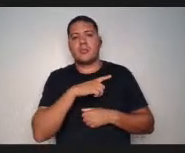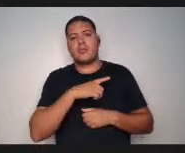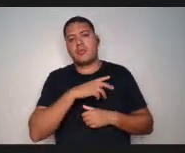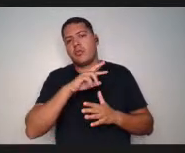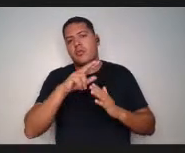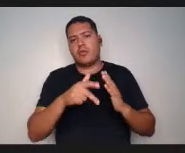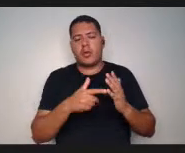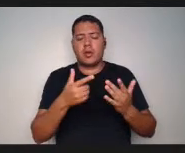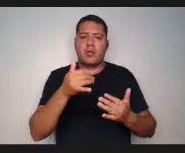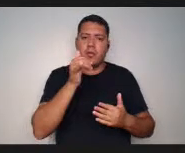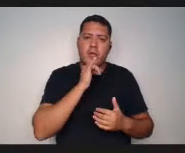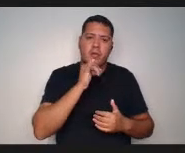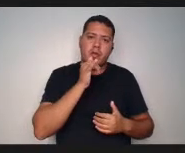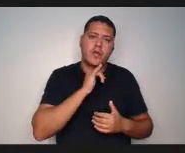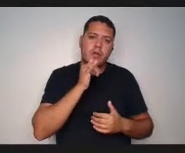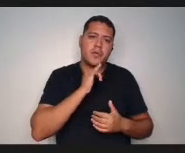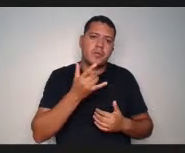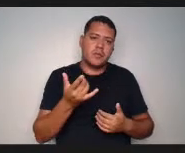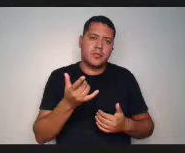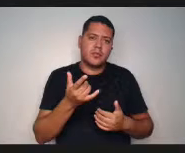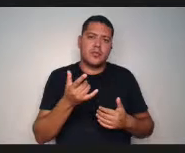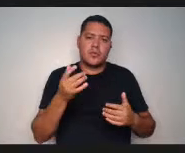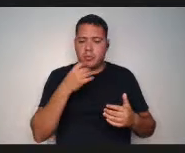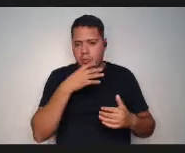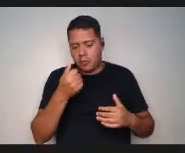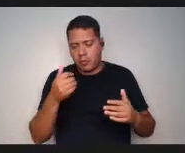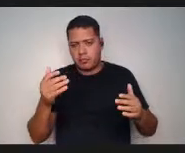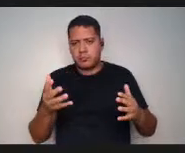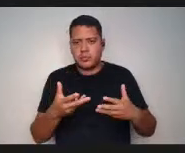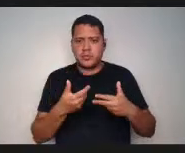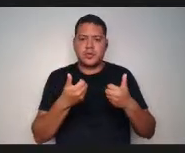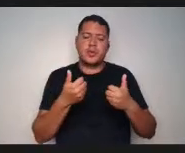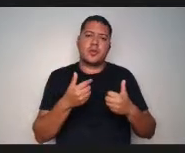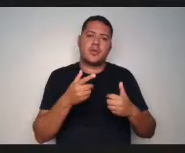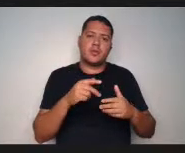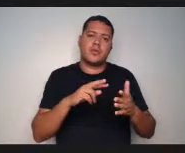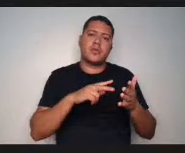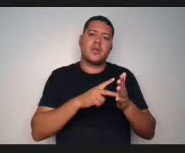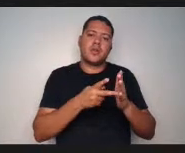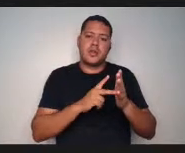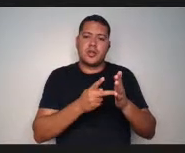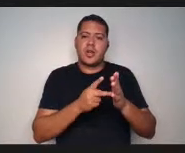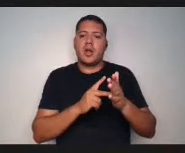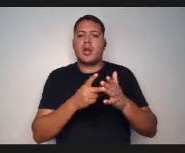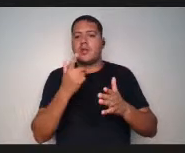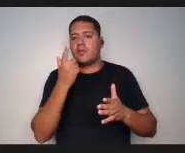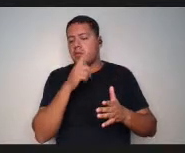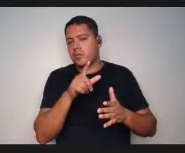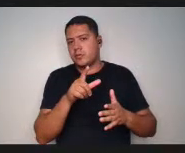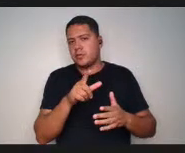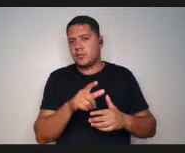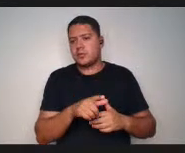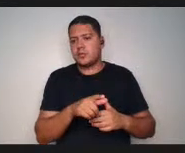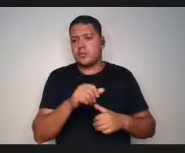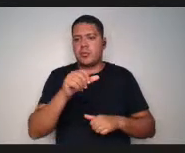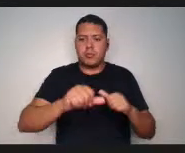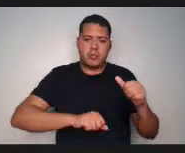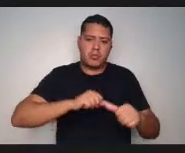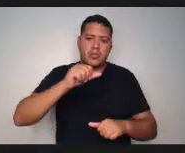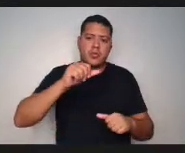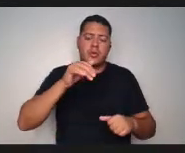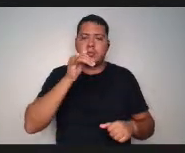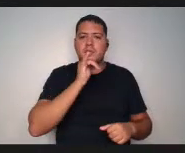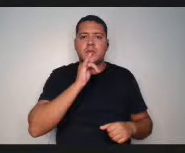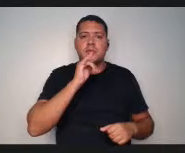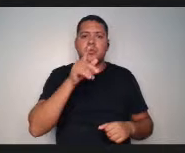were able to address health and safety issues, which were a major concern for teachers. For example, they used